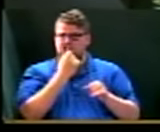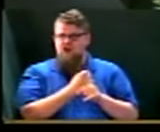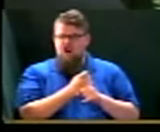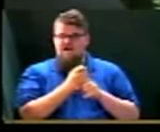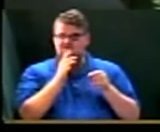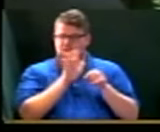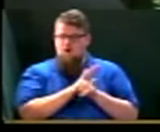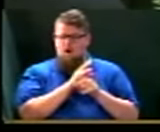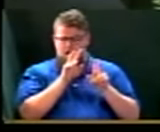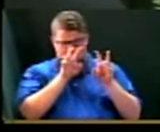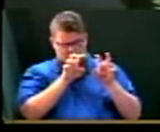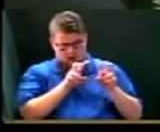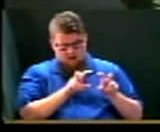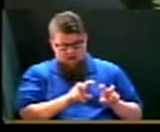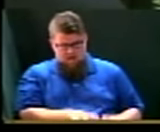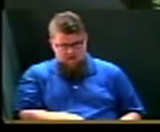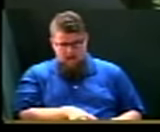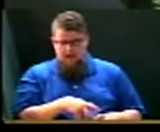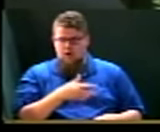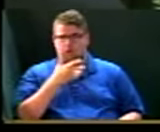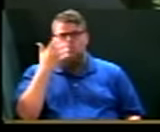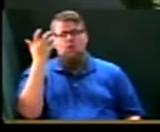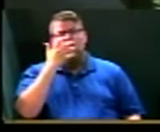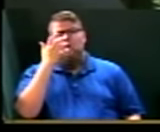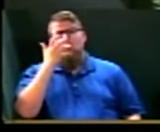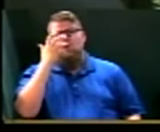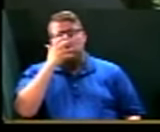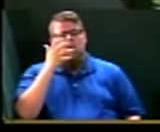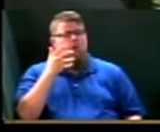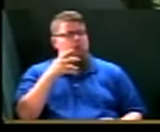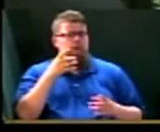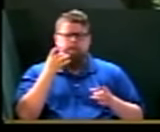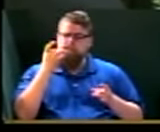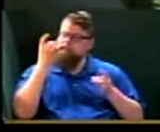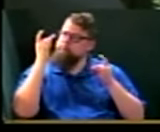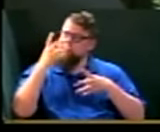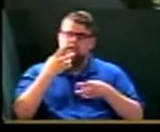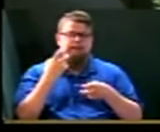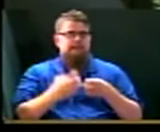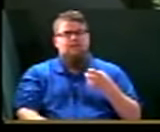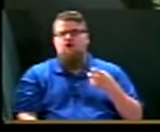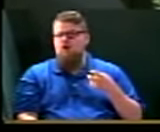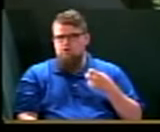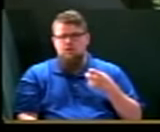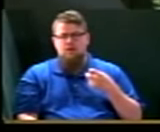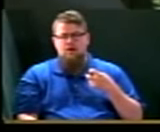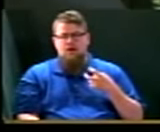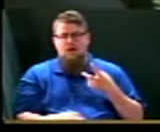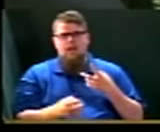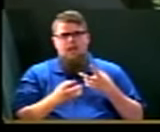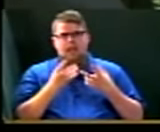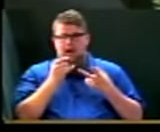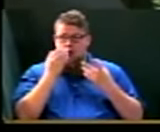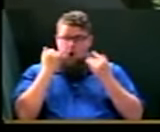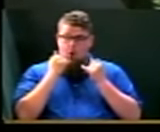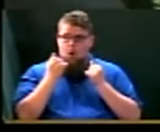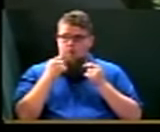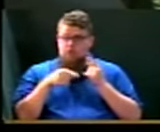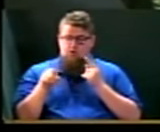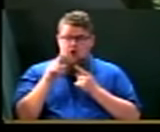It's amazingly, ridiculously difficult. And I hope everyone is seeing